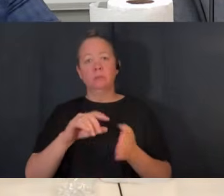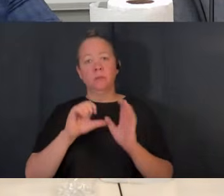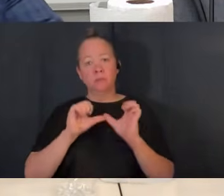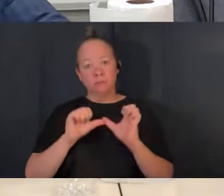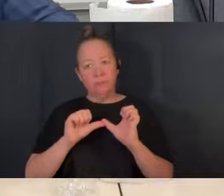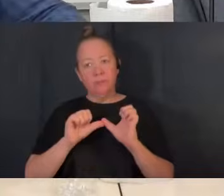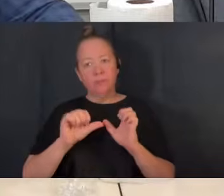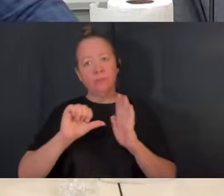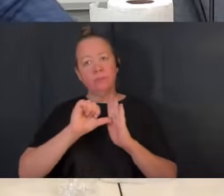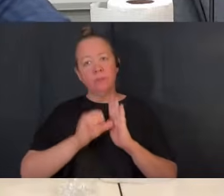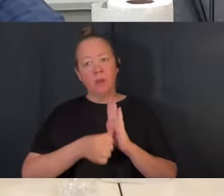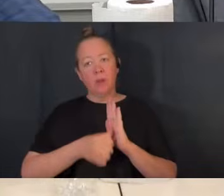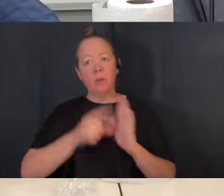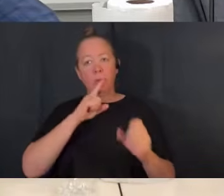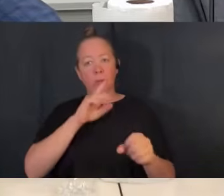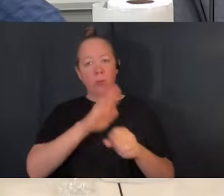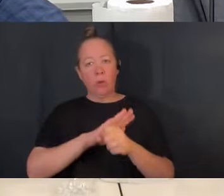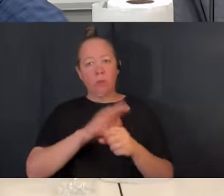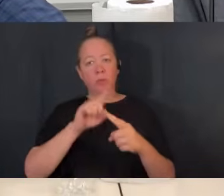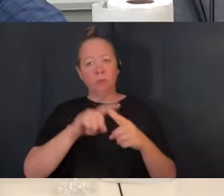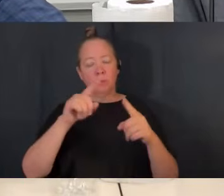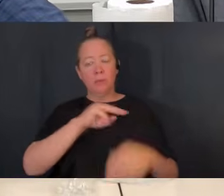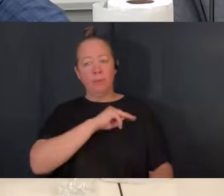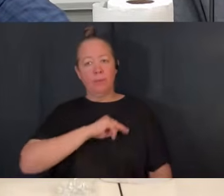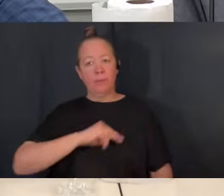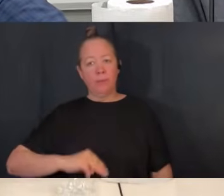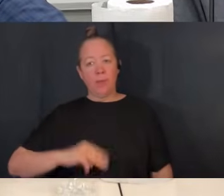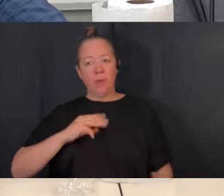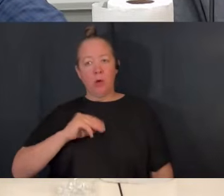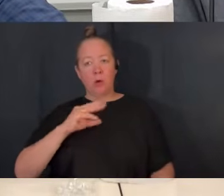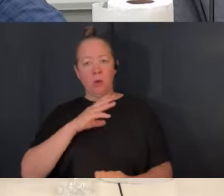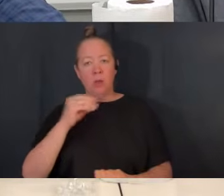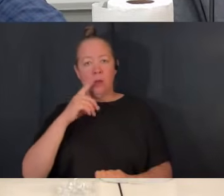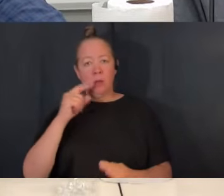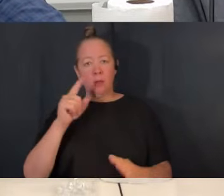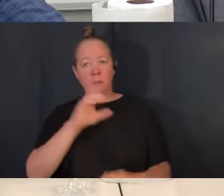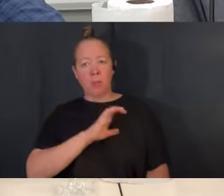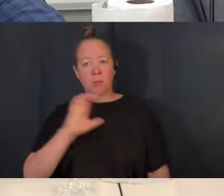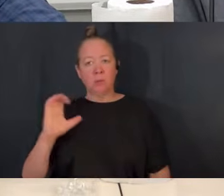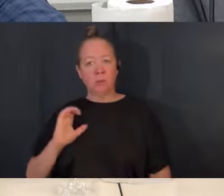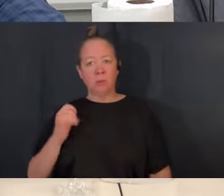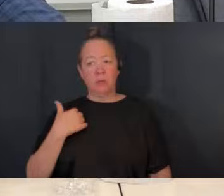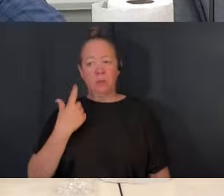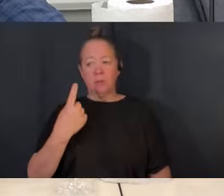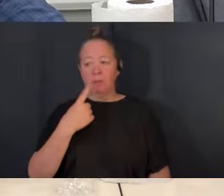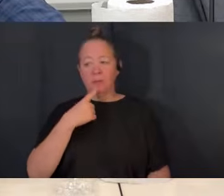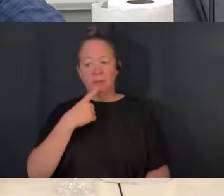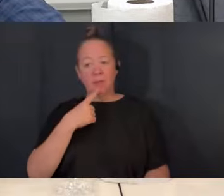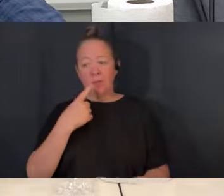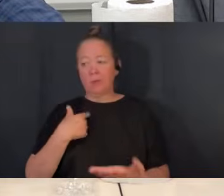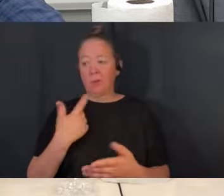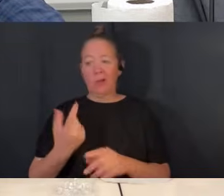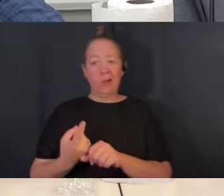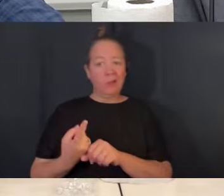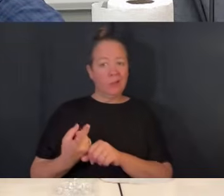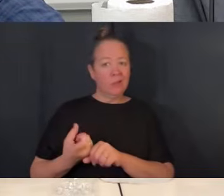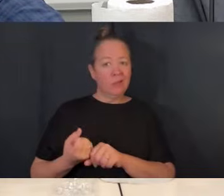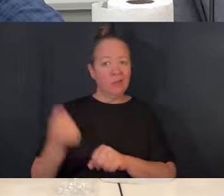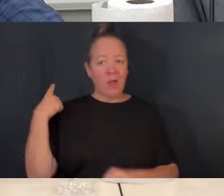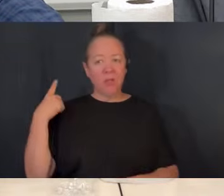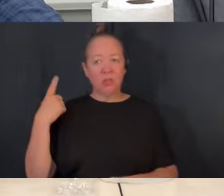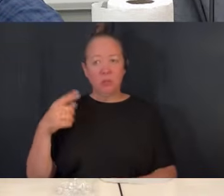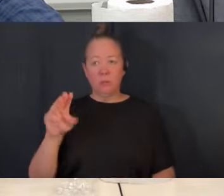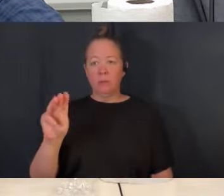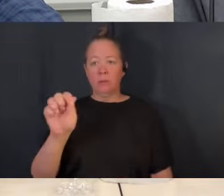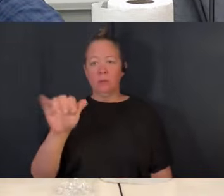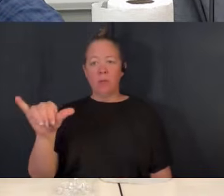promises made to the mayor and council that we would be in the building last April, May, or June. There were even promises made in open meeting that